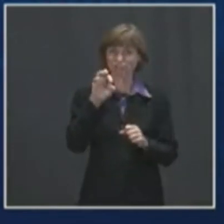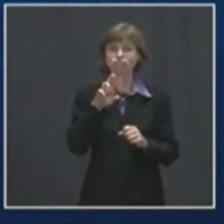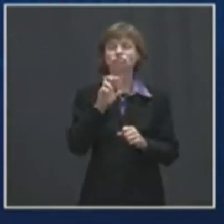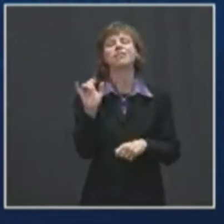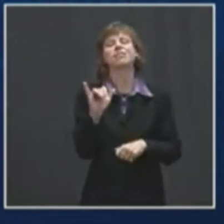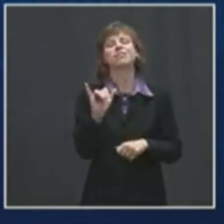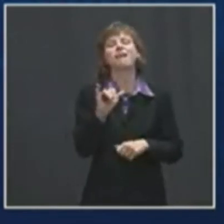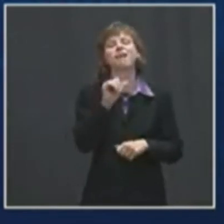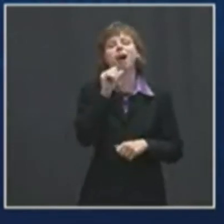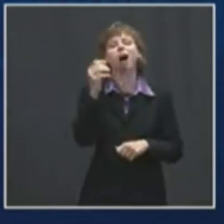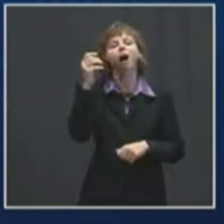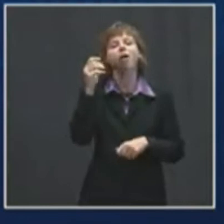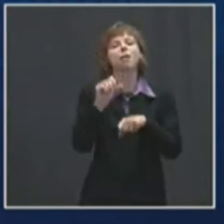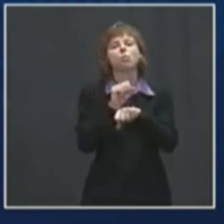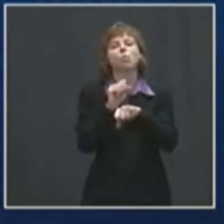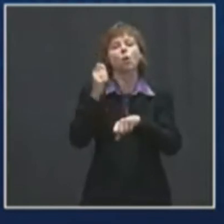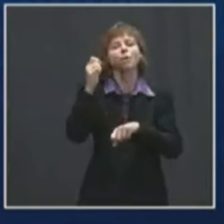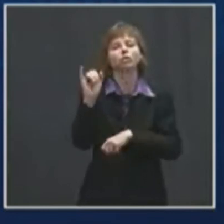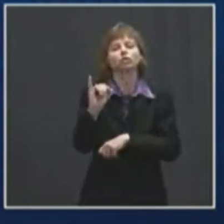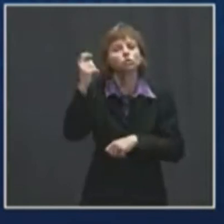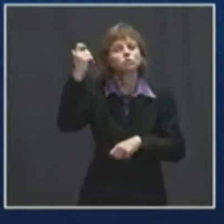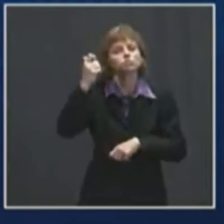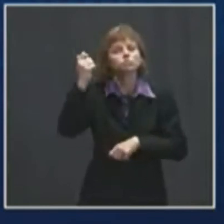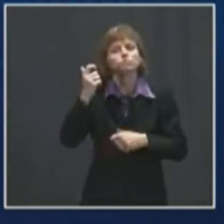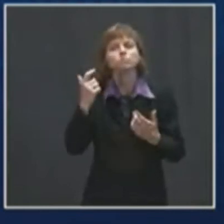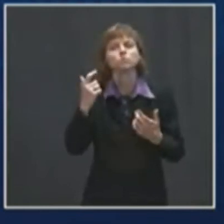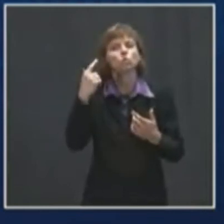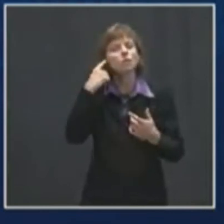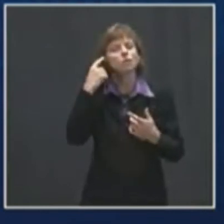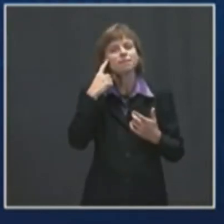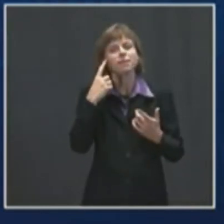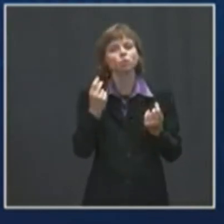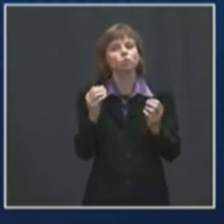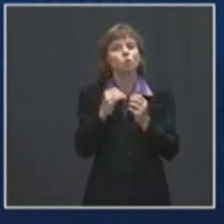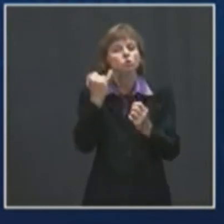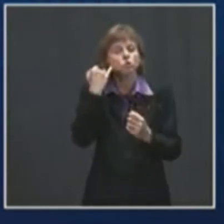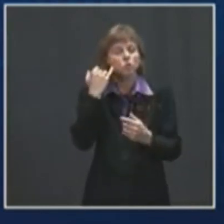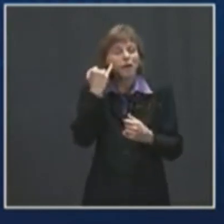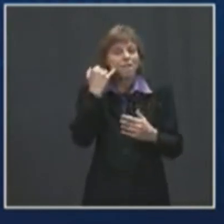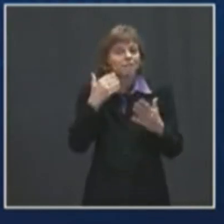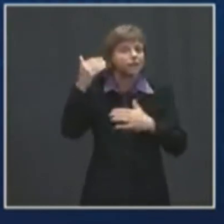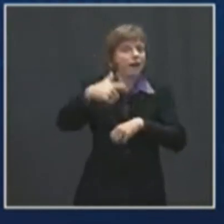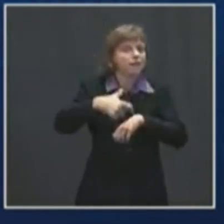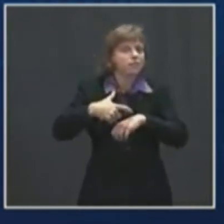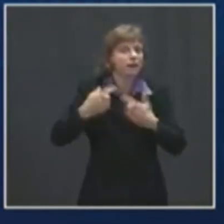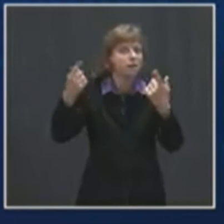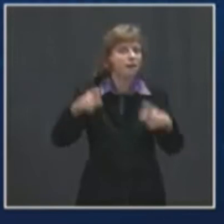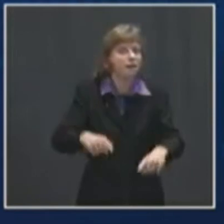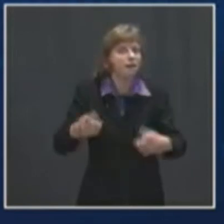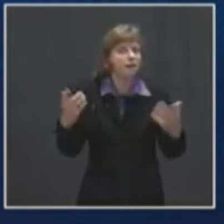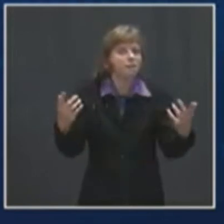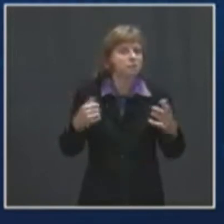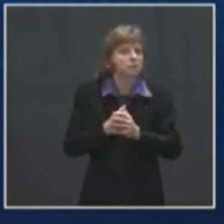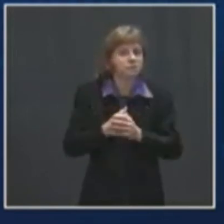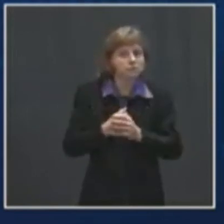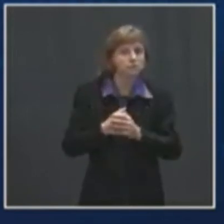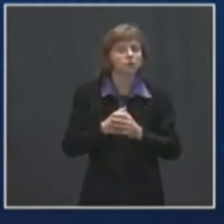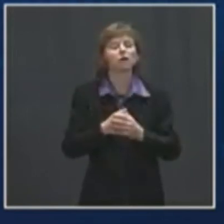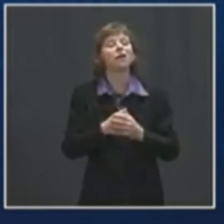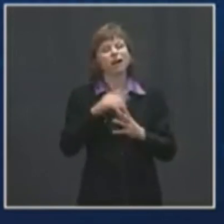we hit something like this, we have a solution? The president has on occasion talked about this point and said